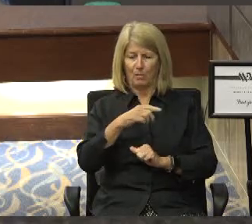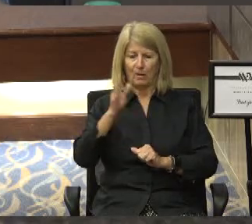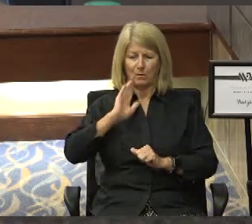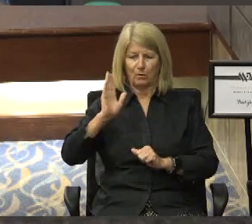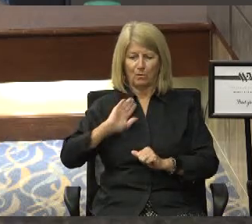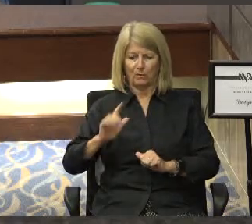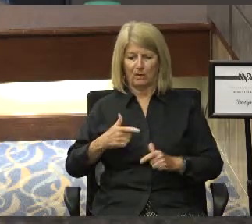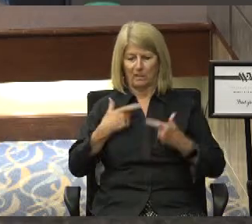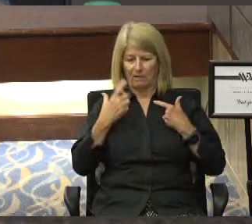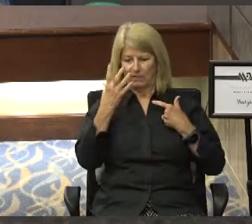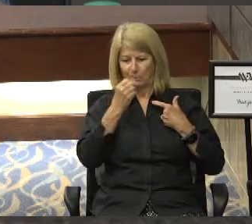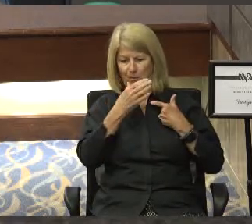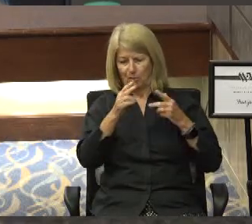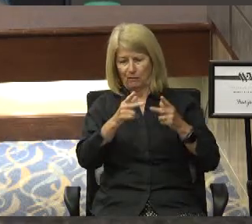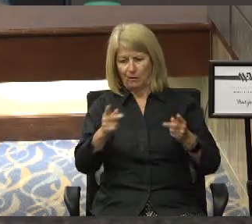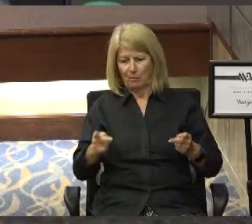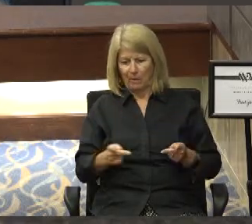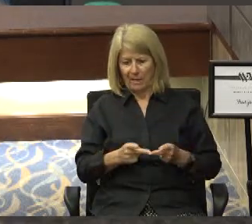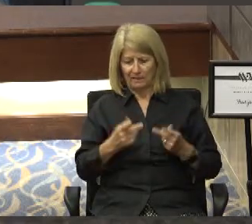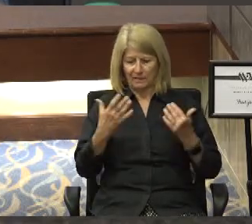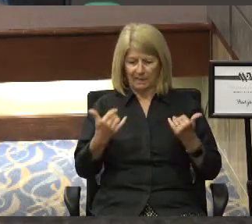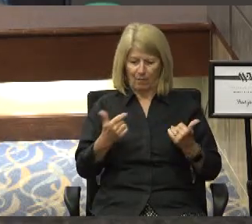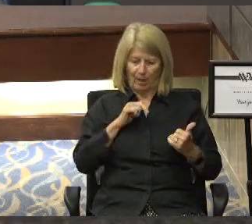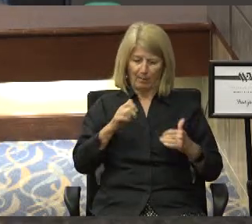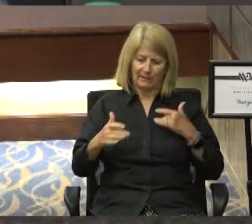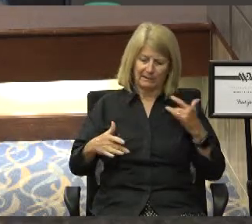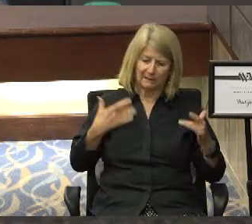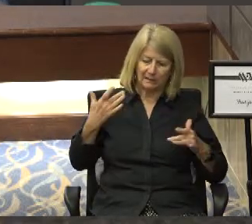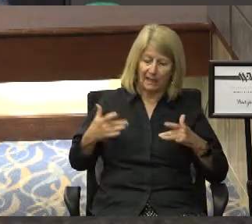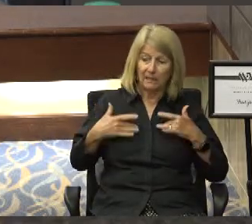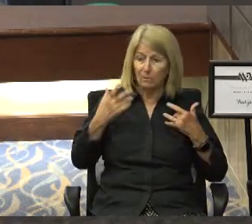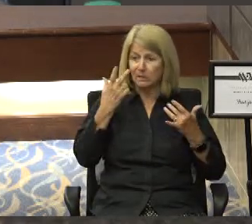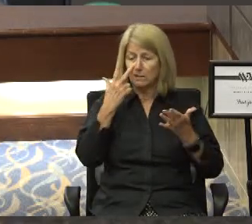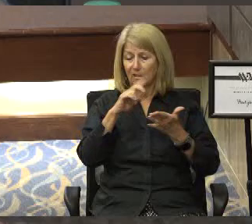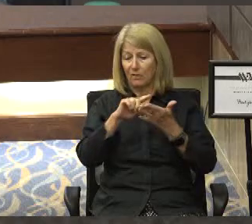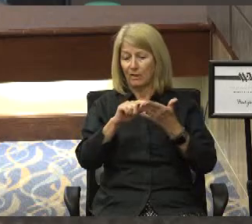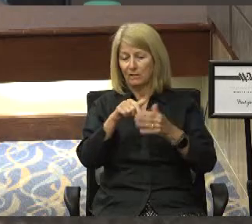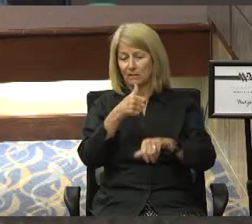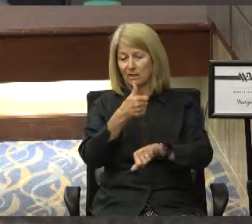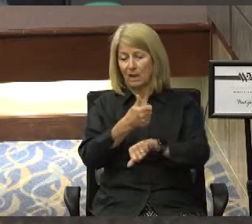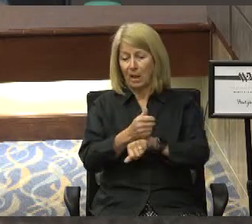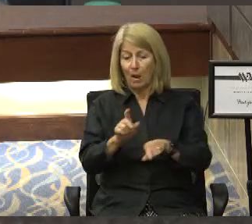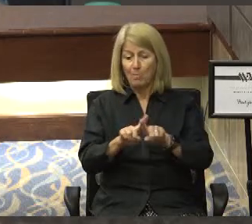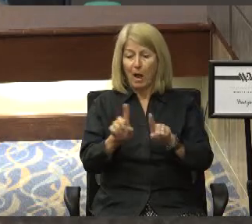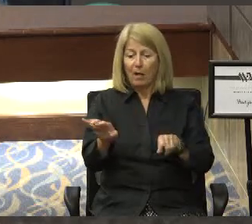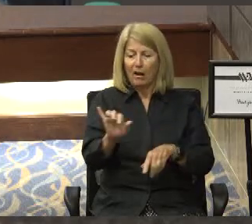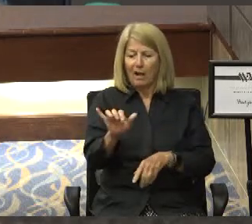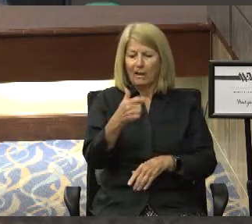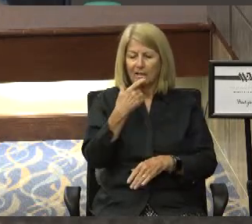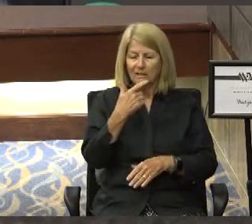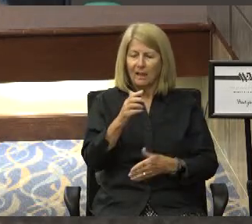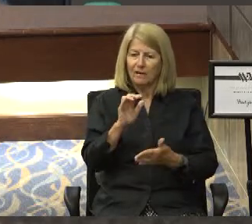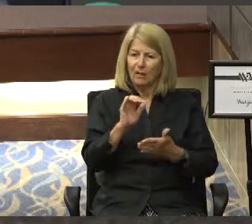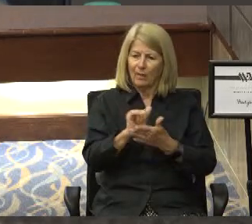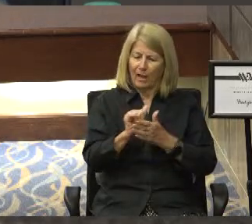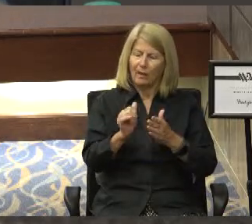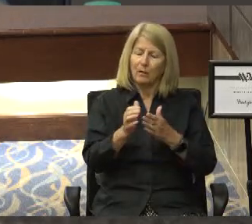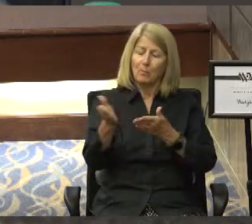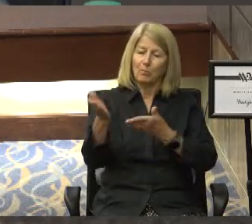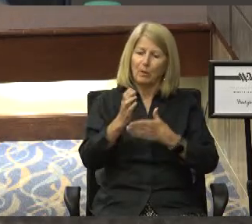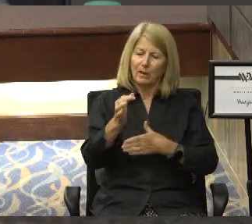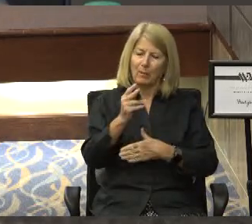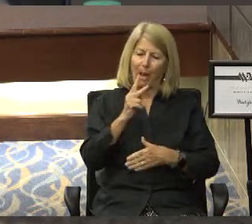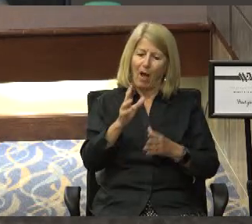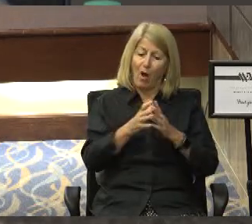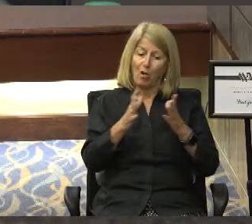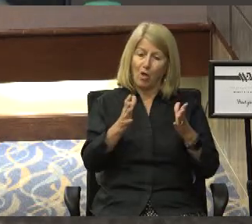now. So I'm excited to see this going up, but like I said, it brings back a lot of memories to me, and I'm